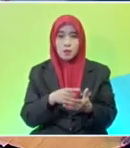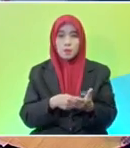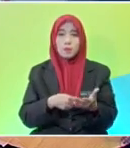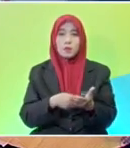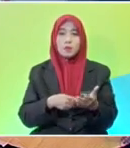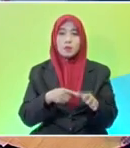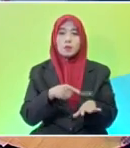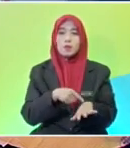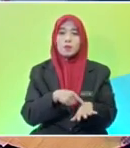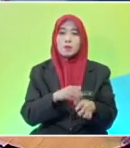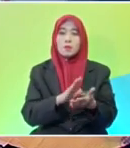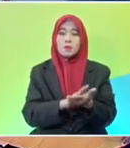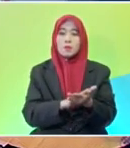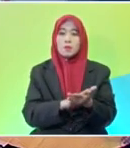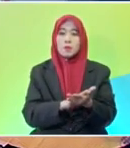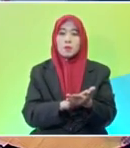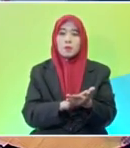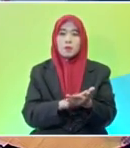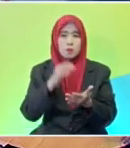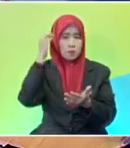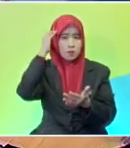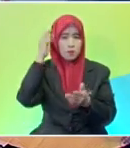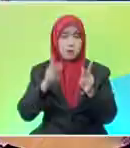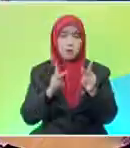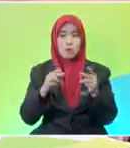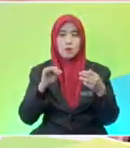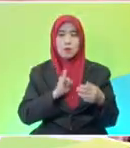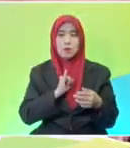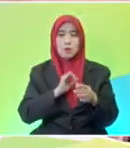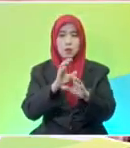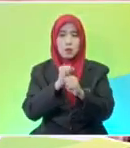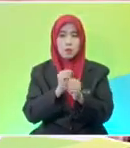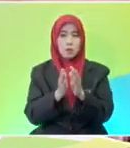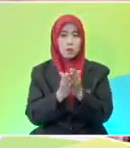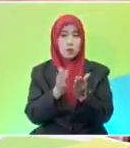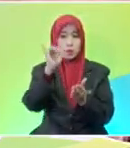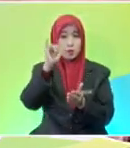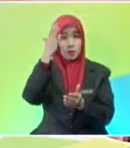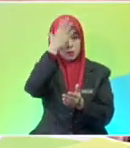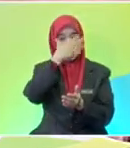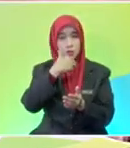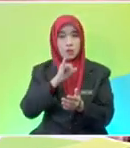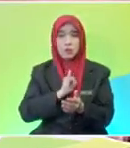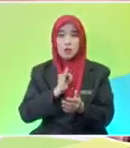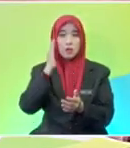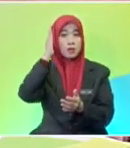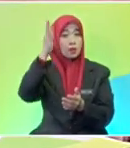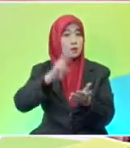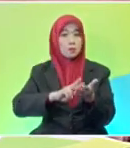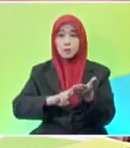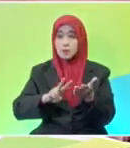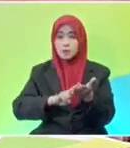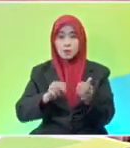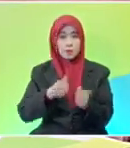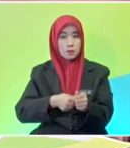pull. You know what? If I get a book that is this creative and this lovely, I would certainly read it every day. See, this is the